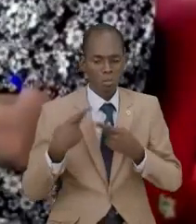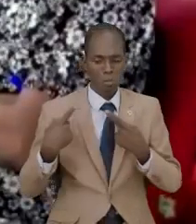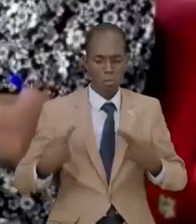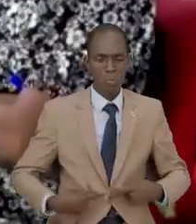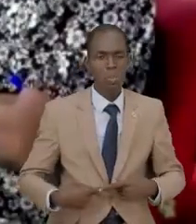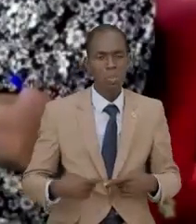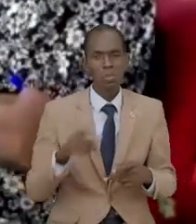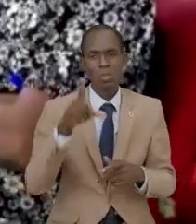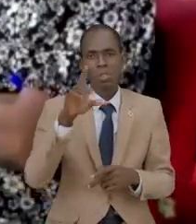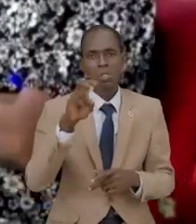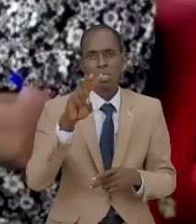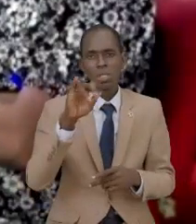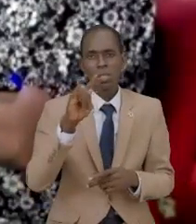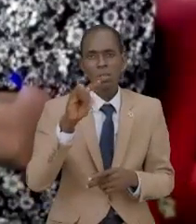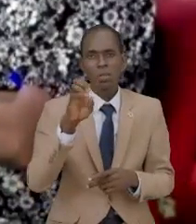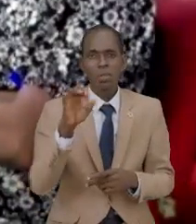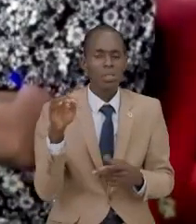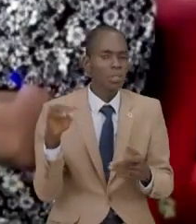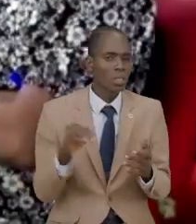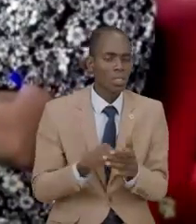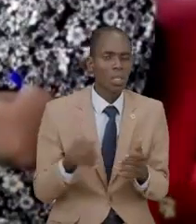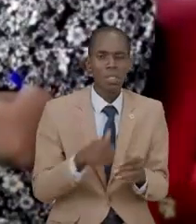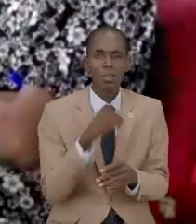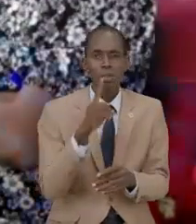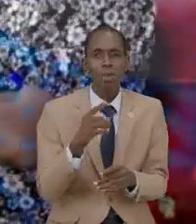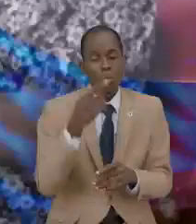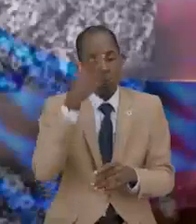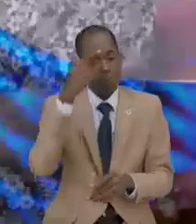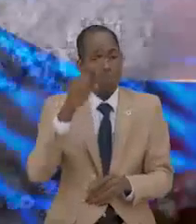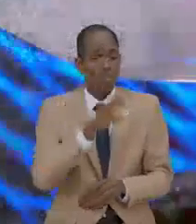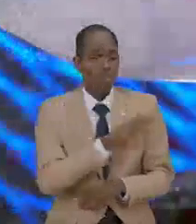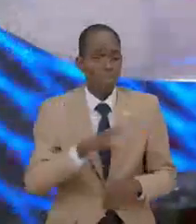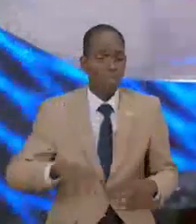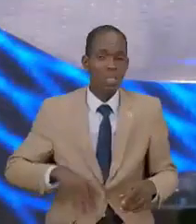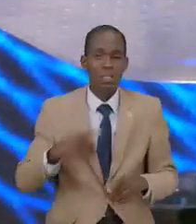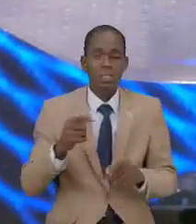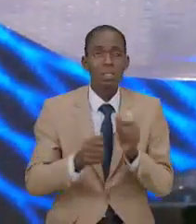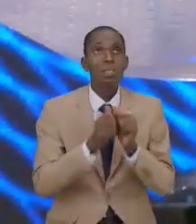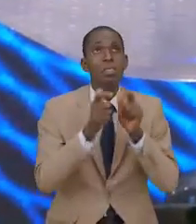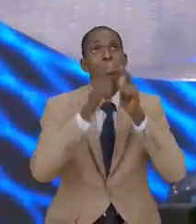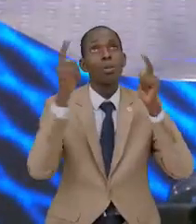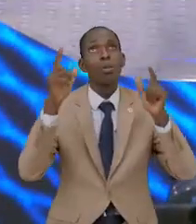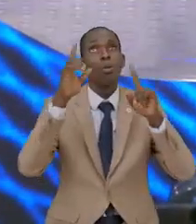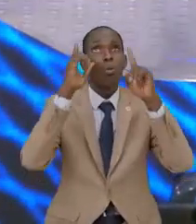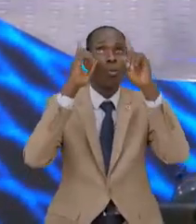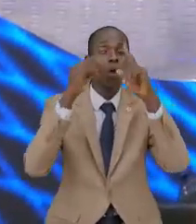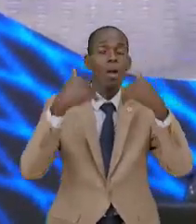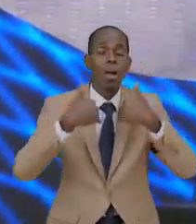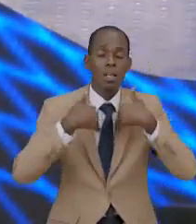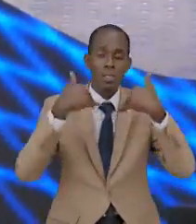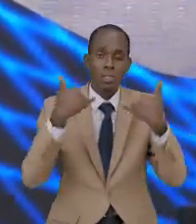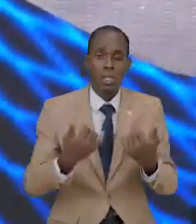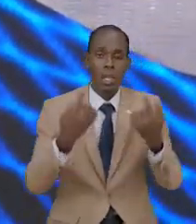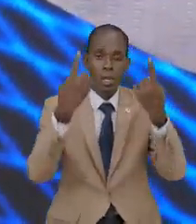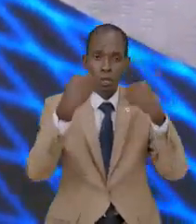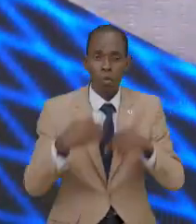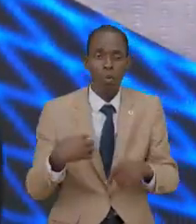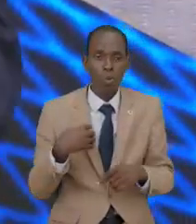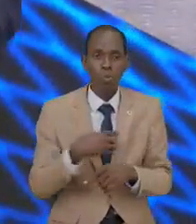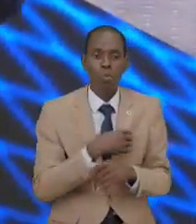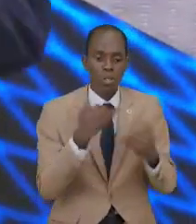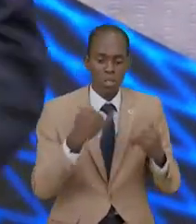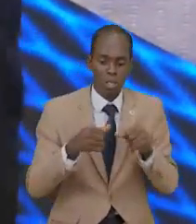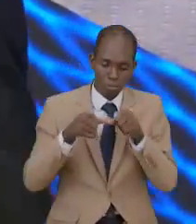anymore. Christ, the greater one and the greatest one, he has now come, and we stay with